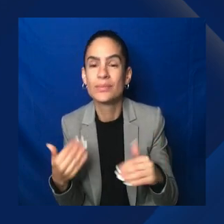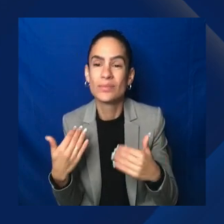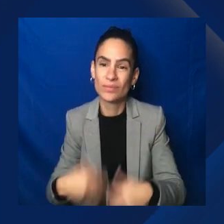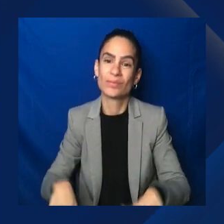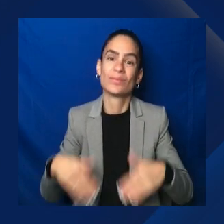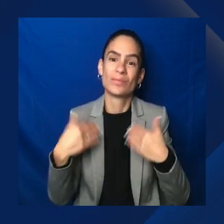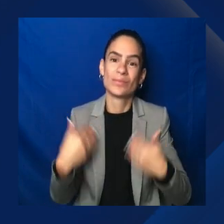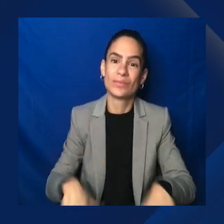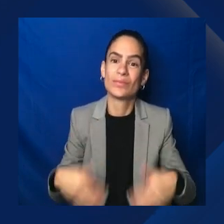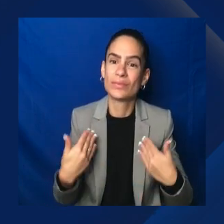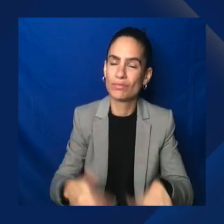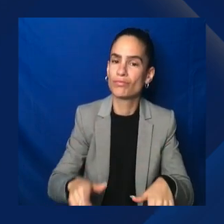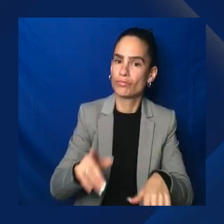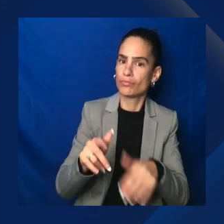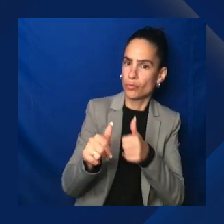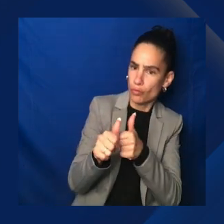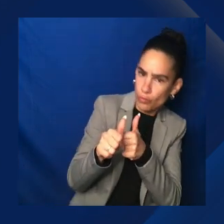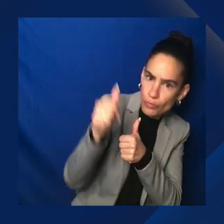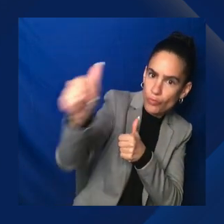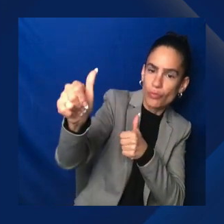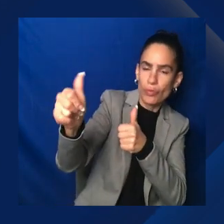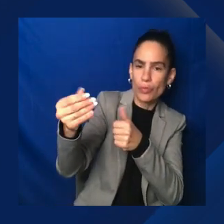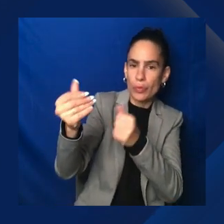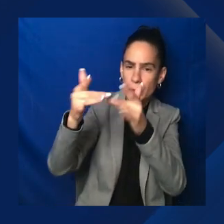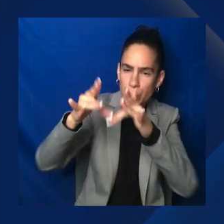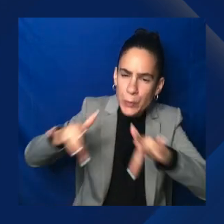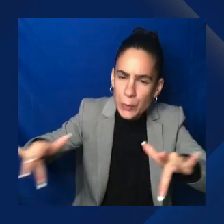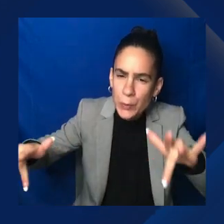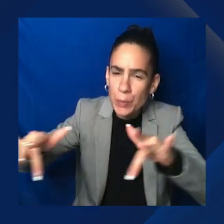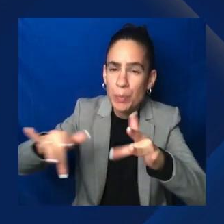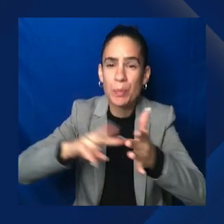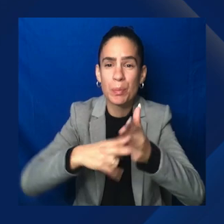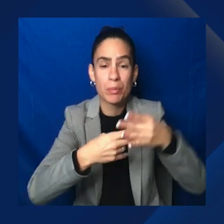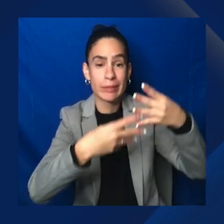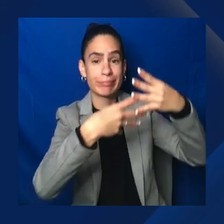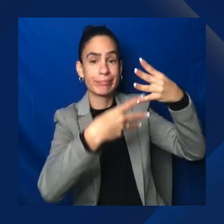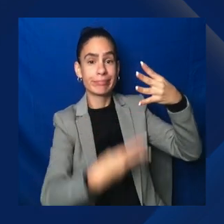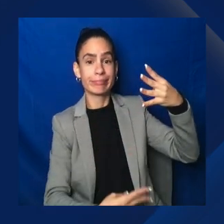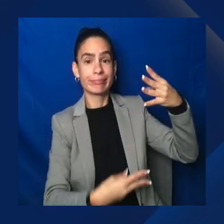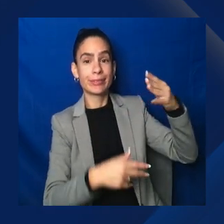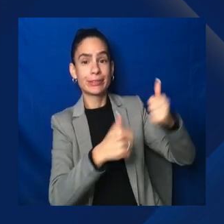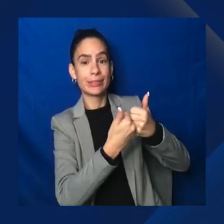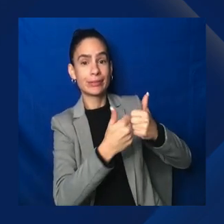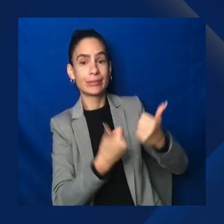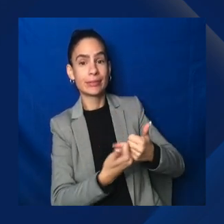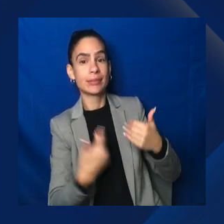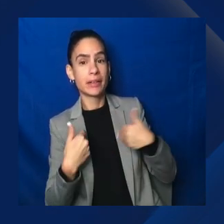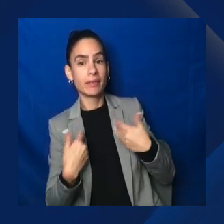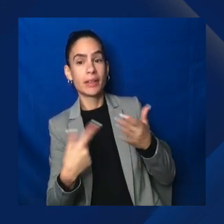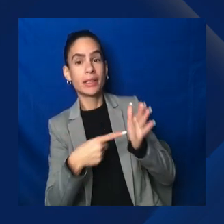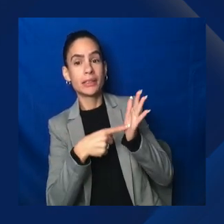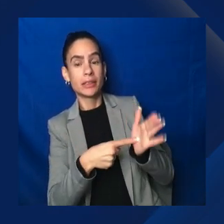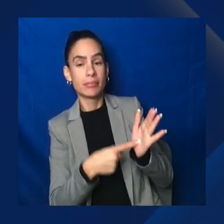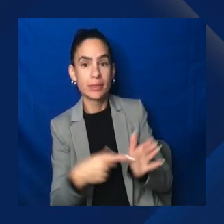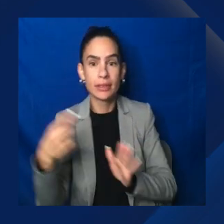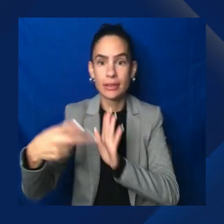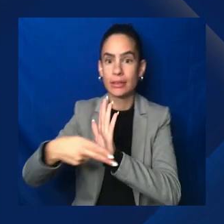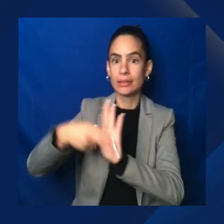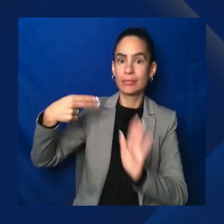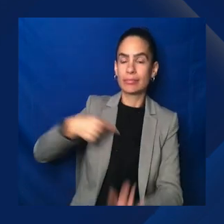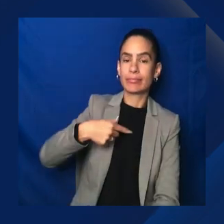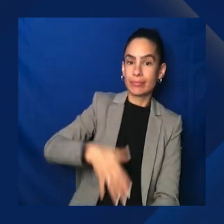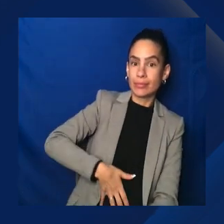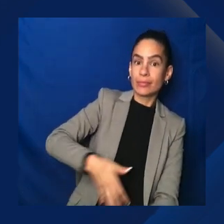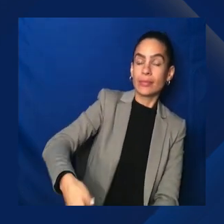many challenges, including, you know, my diagnosis of gestational diabetes, being that